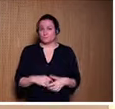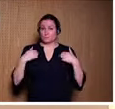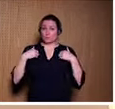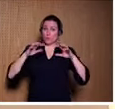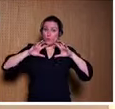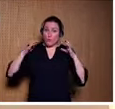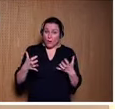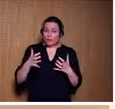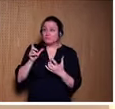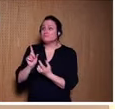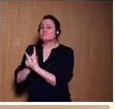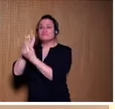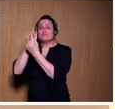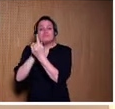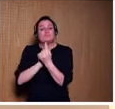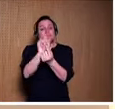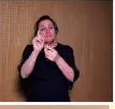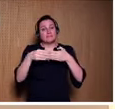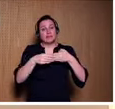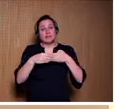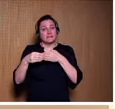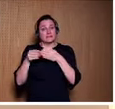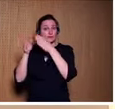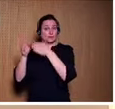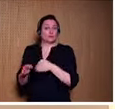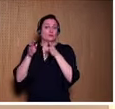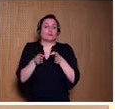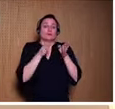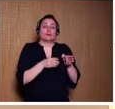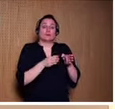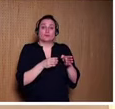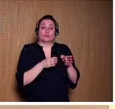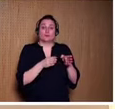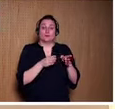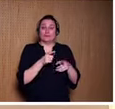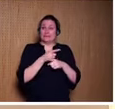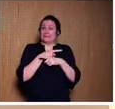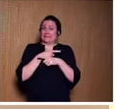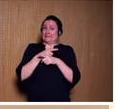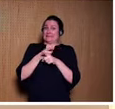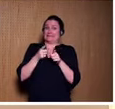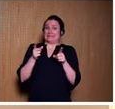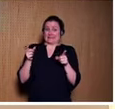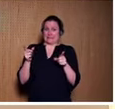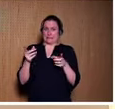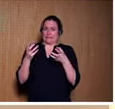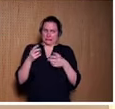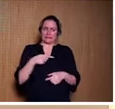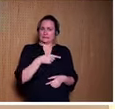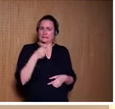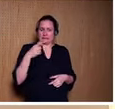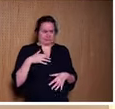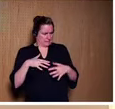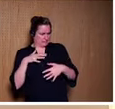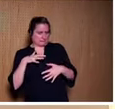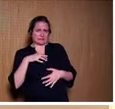all over the world, who are absolutely hounded by an anti-rights movement. They're